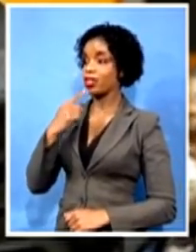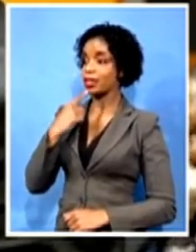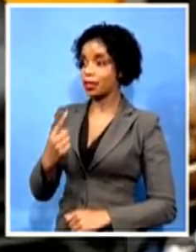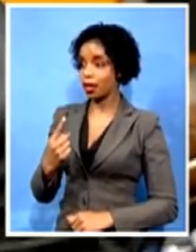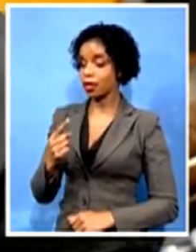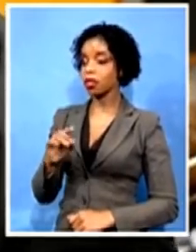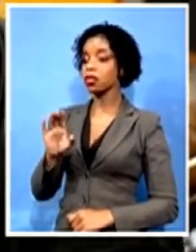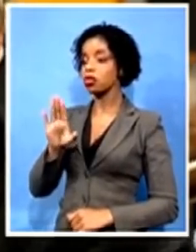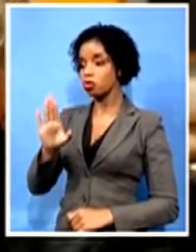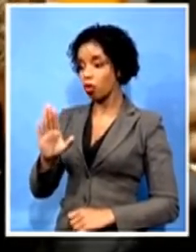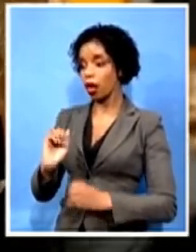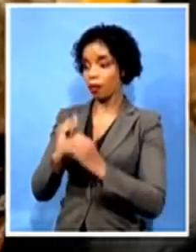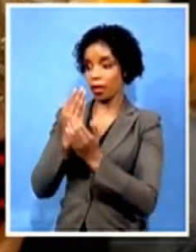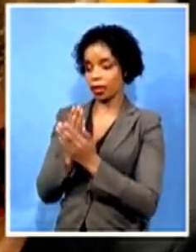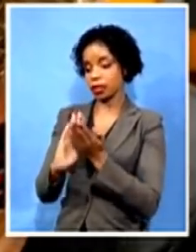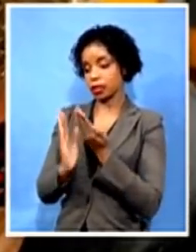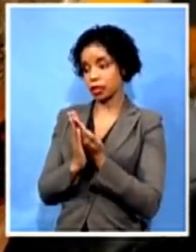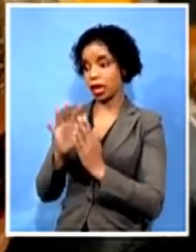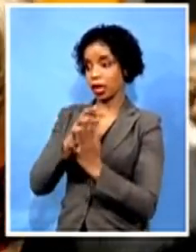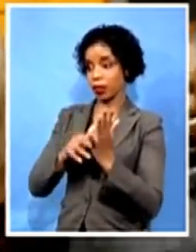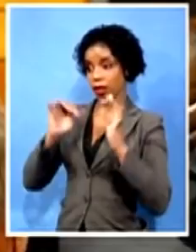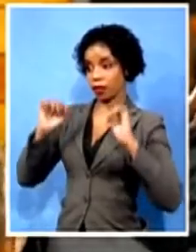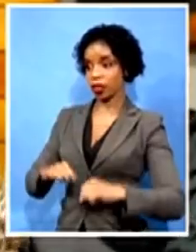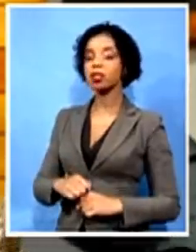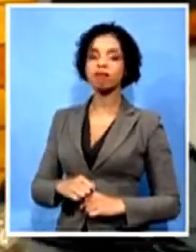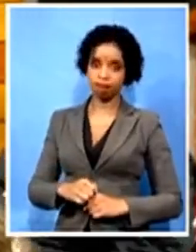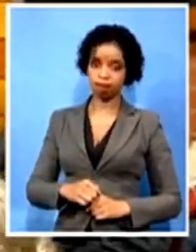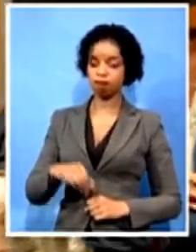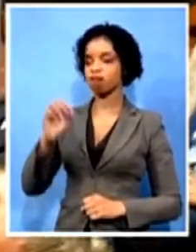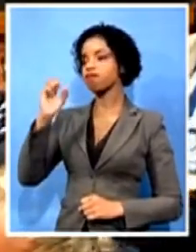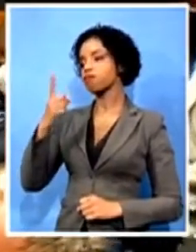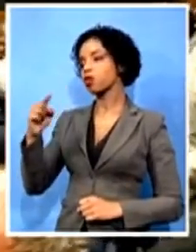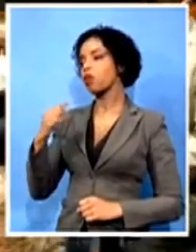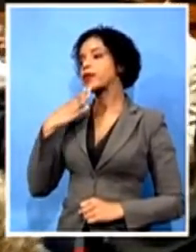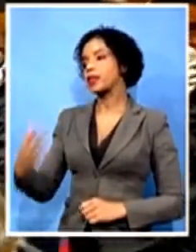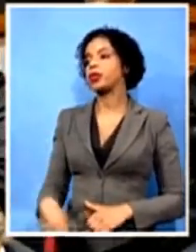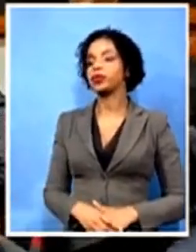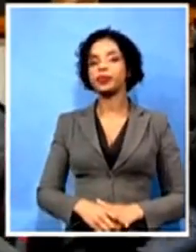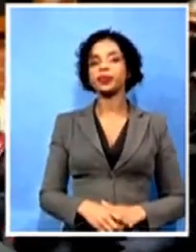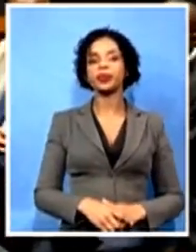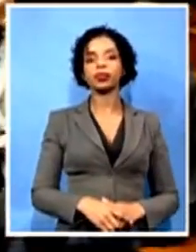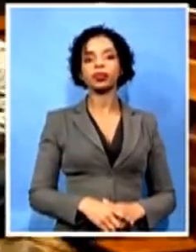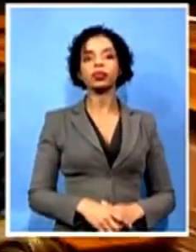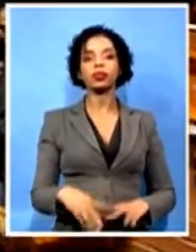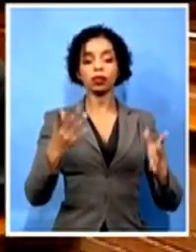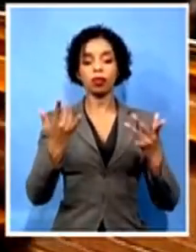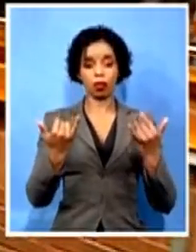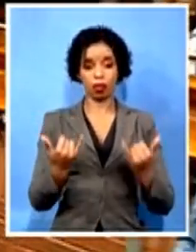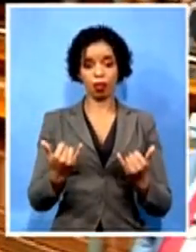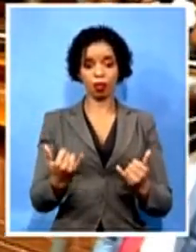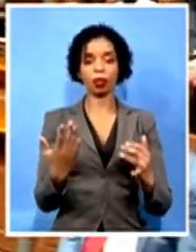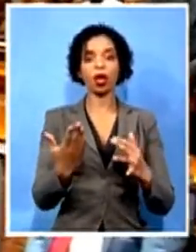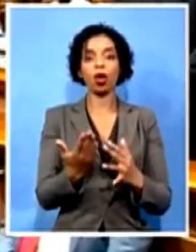Thank you. Mr. Agrizzi, again, the court is going to inform you of information which is of